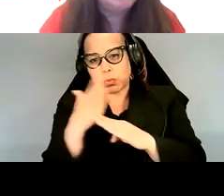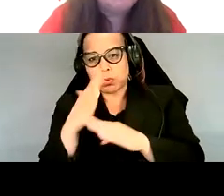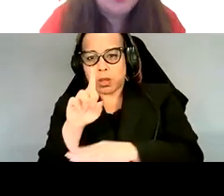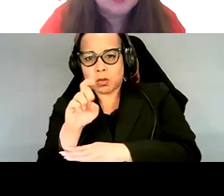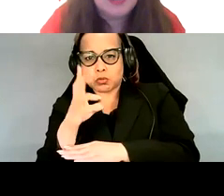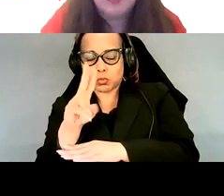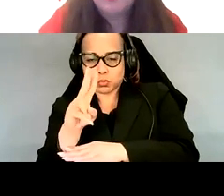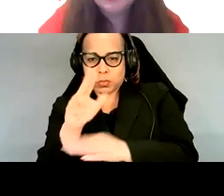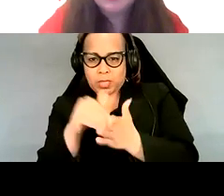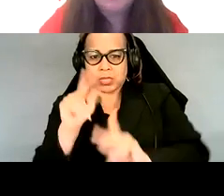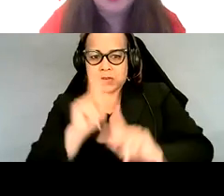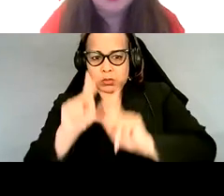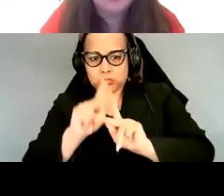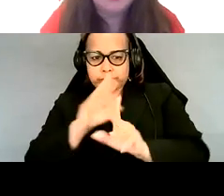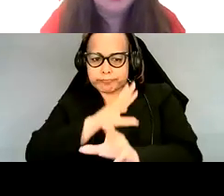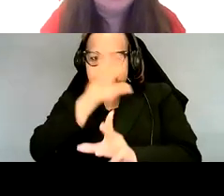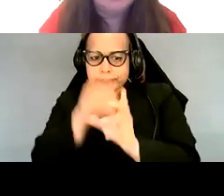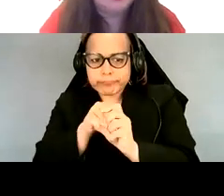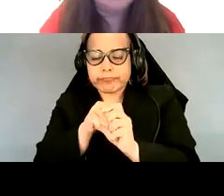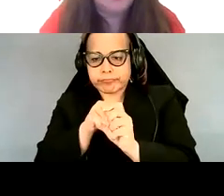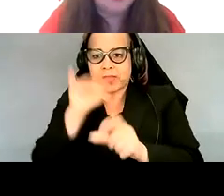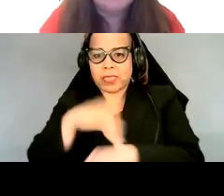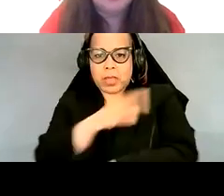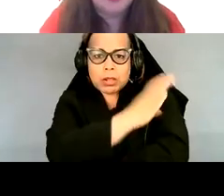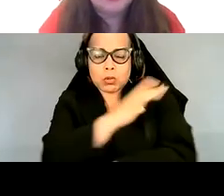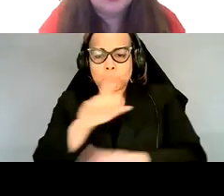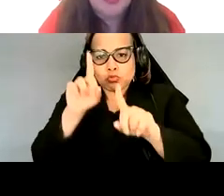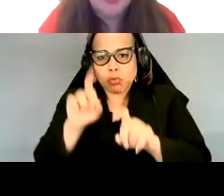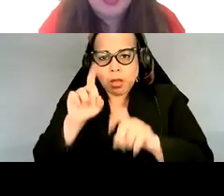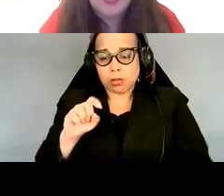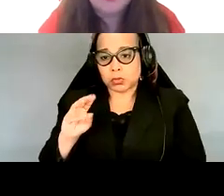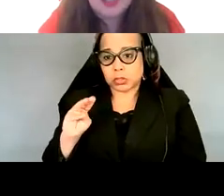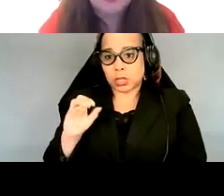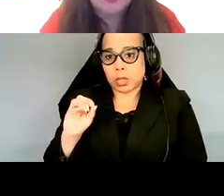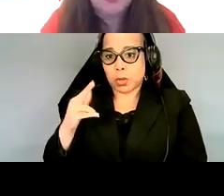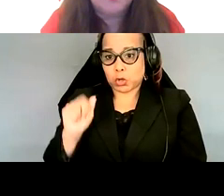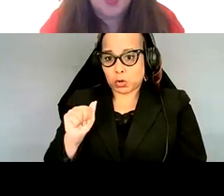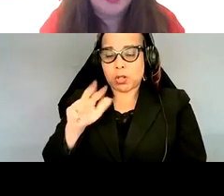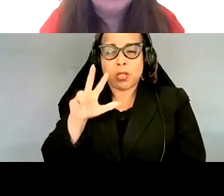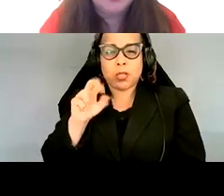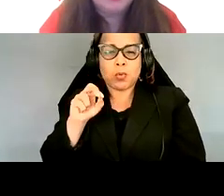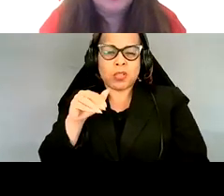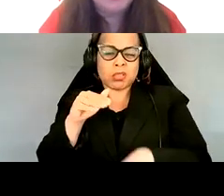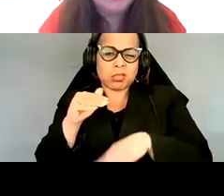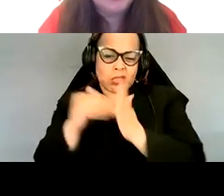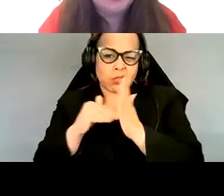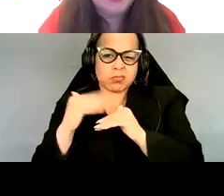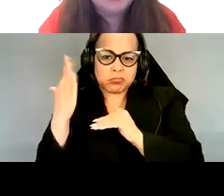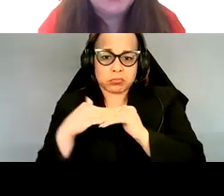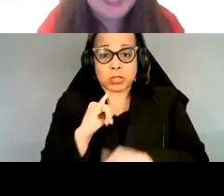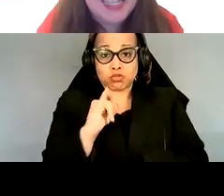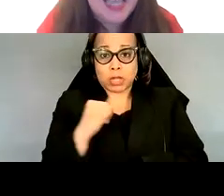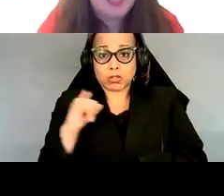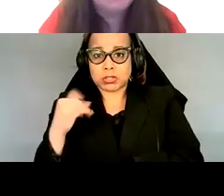43,262 individuals participating in the clinical trials, and Moderna 30,000, a little bit more. And Johnson & Johnson